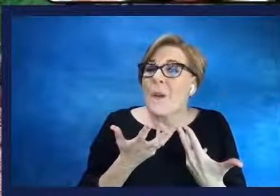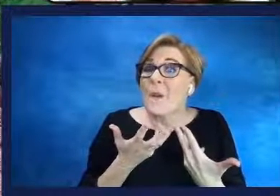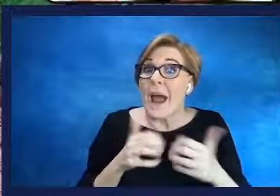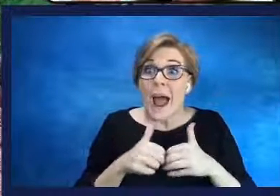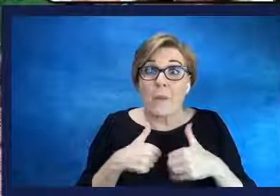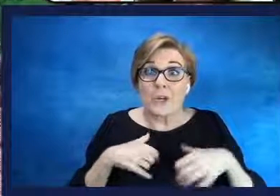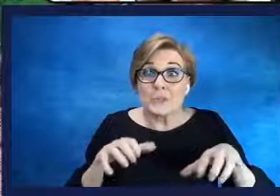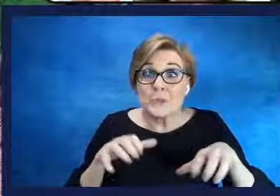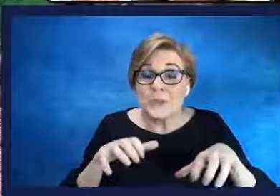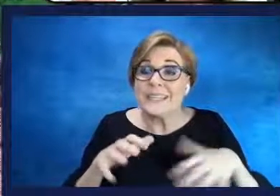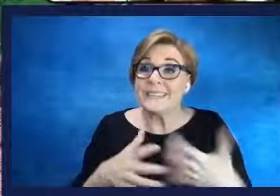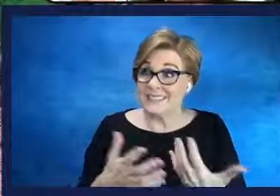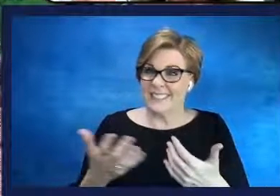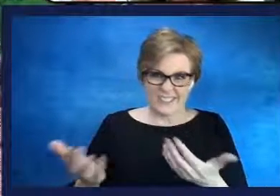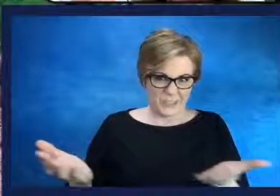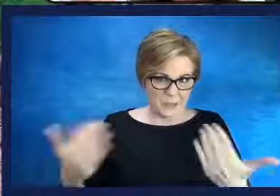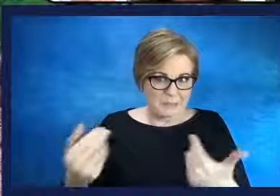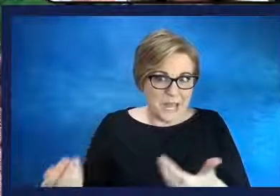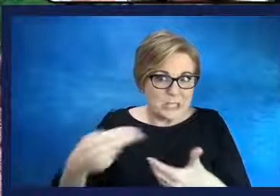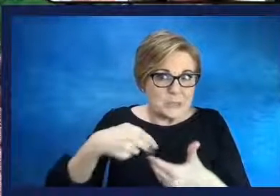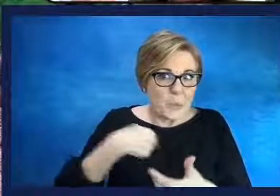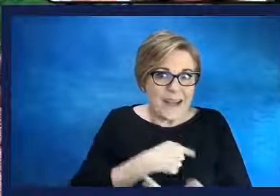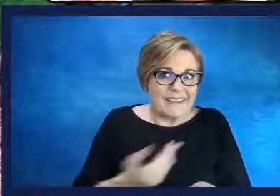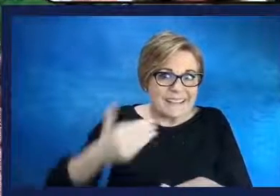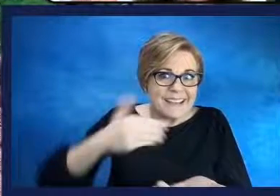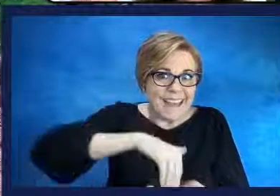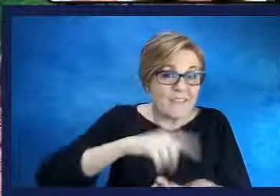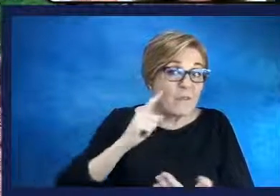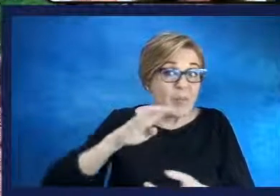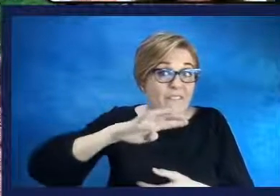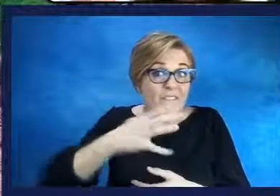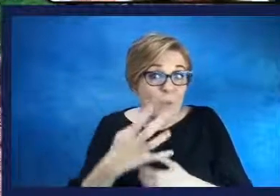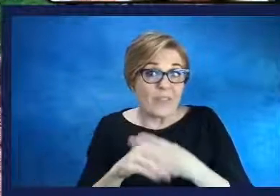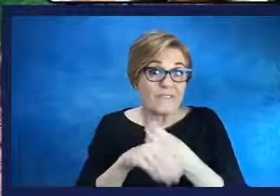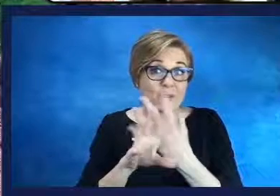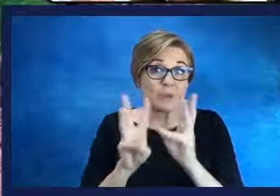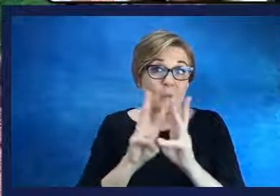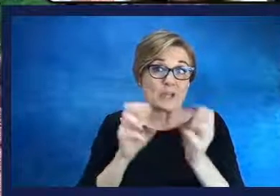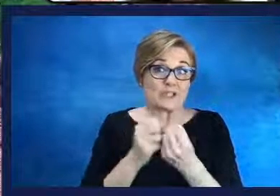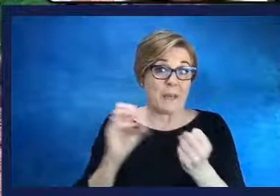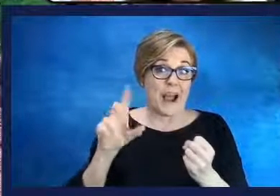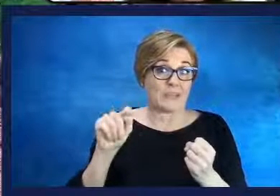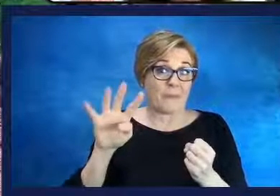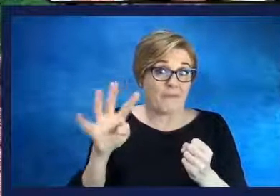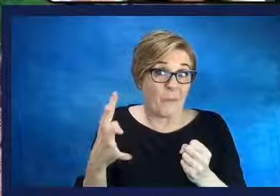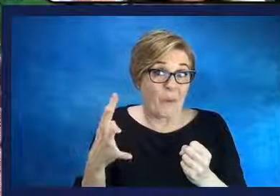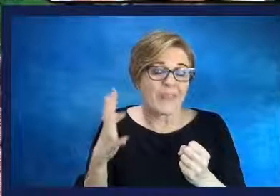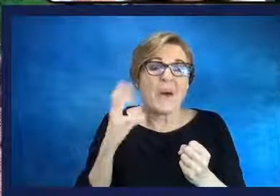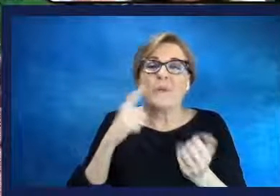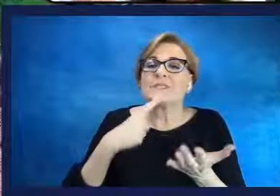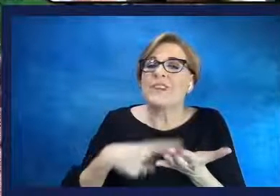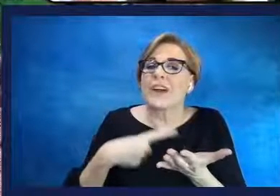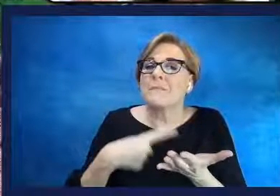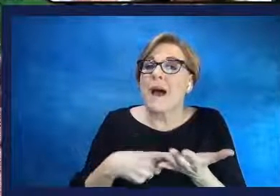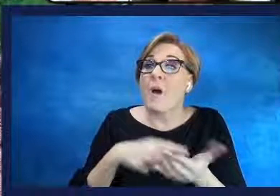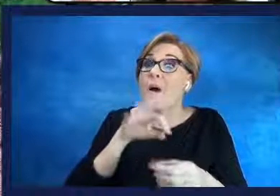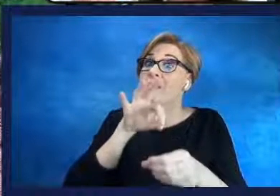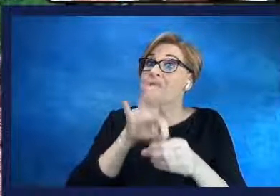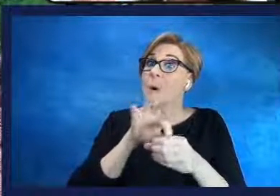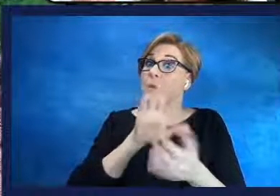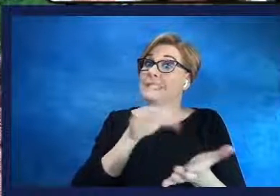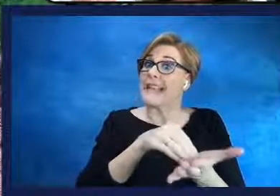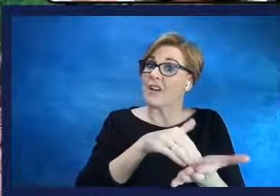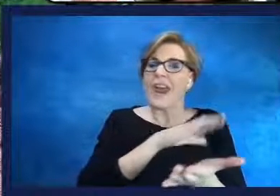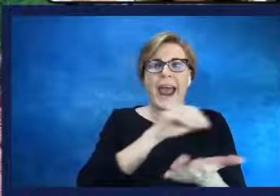next time on October 4th for our 4th virtual workshop of the year on vote centers and how to get involved in elections.